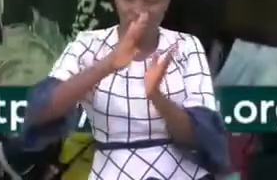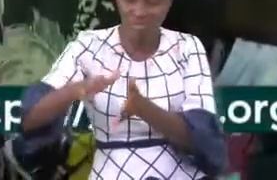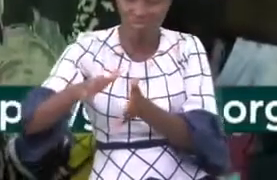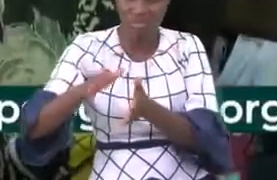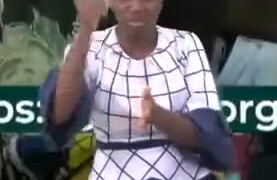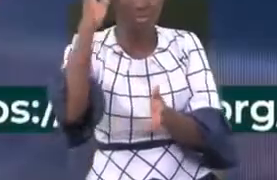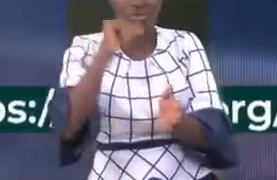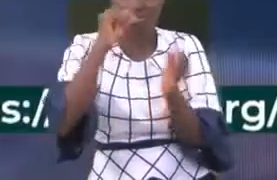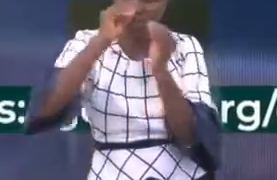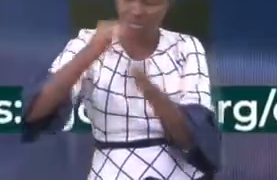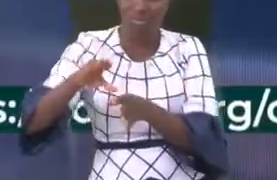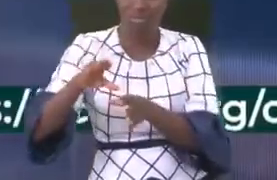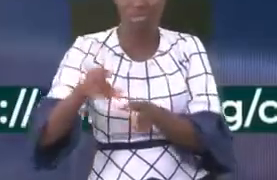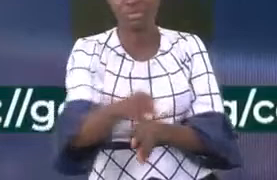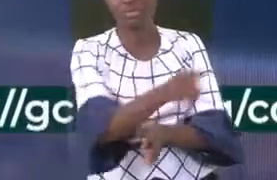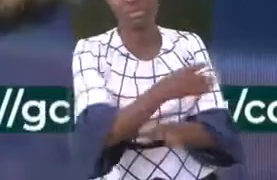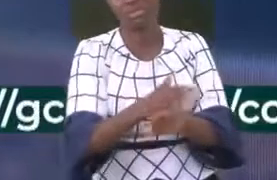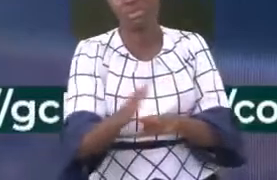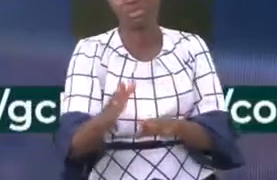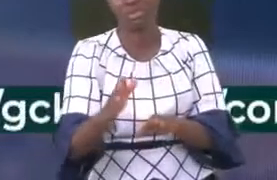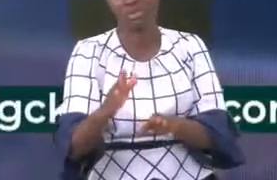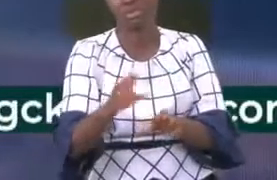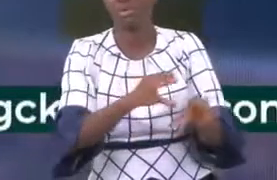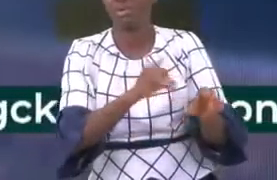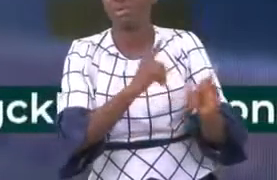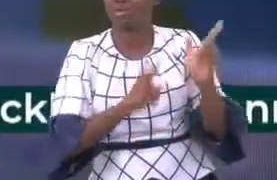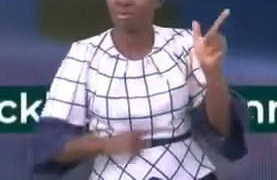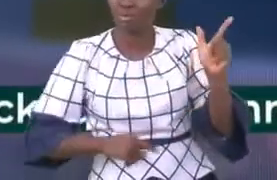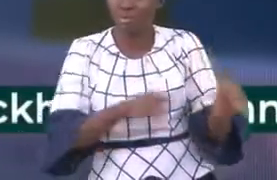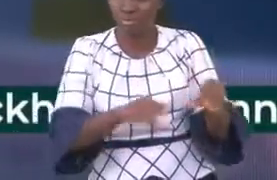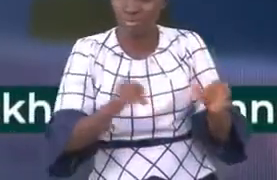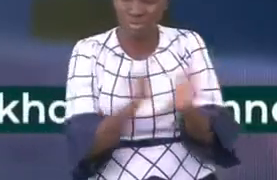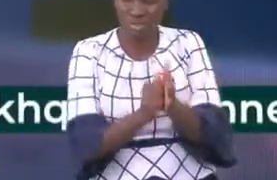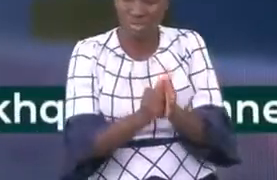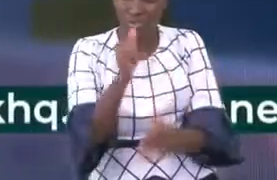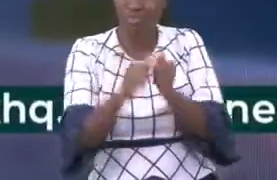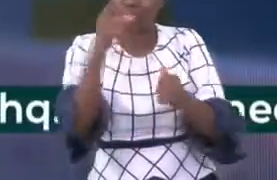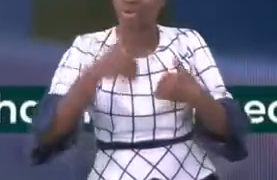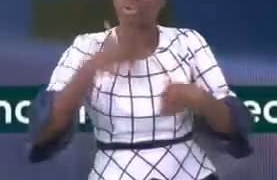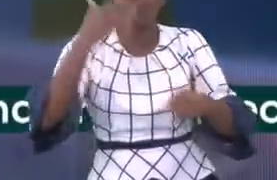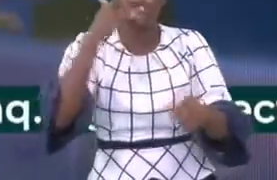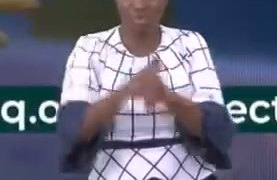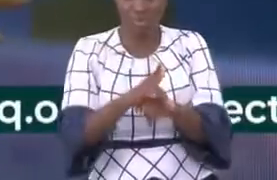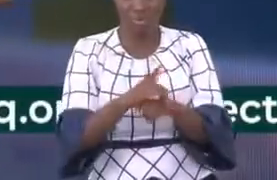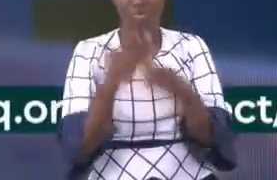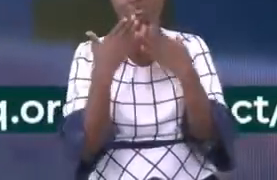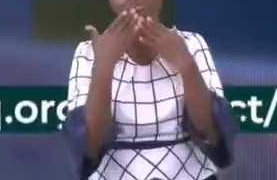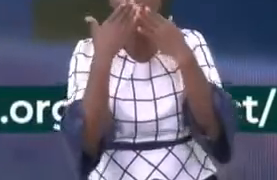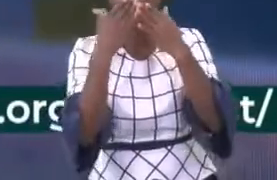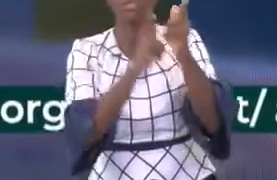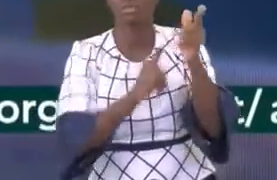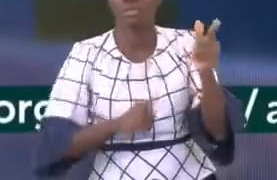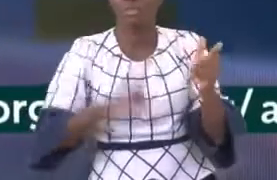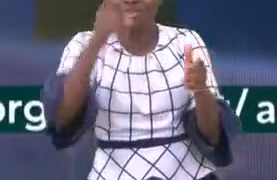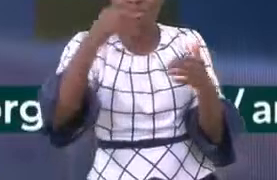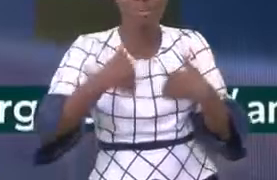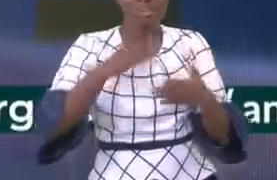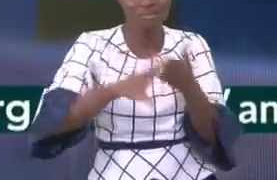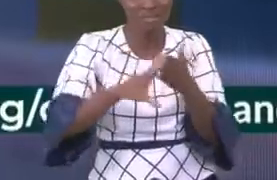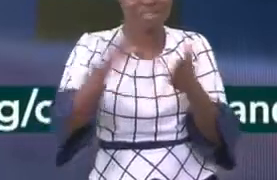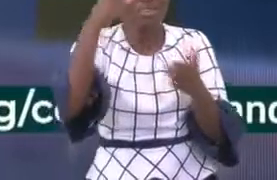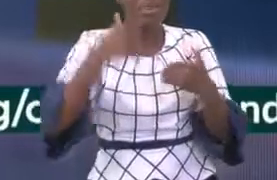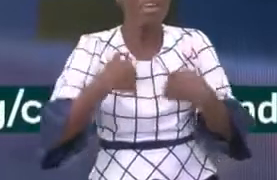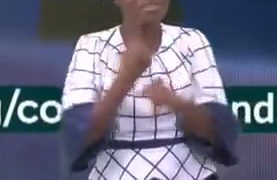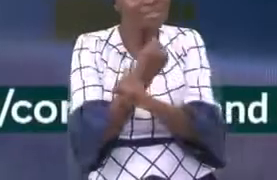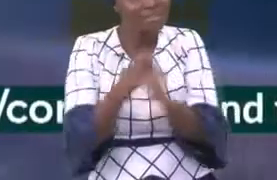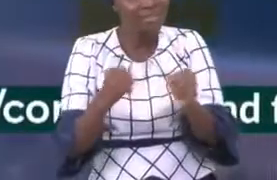you, Lord, they are forgiven. Thank you, Lord, they are saved. Thank you, Lord, now they have eternal